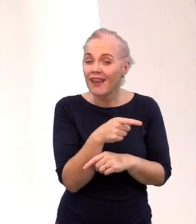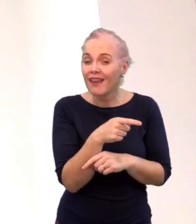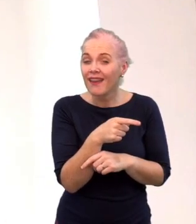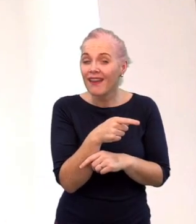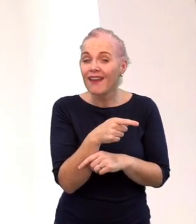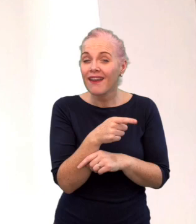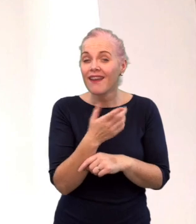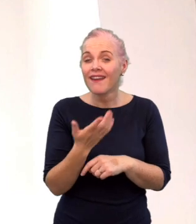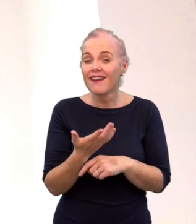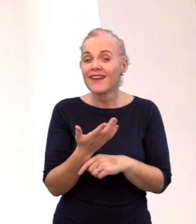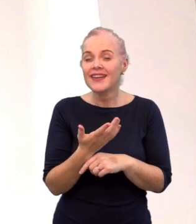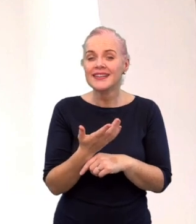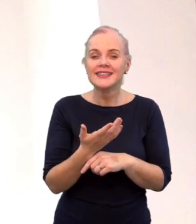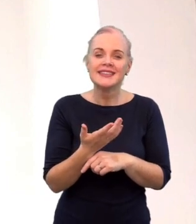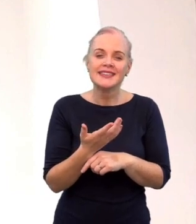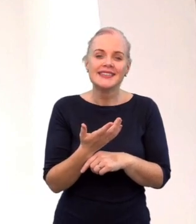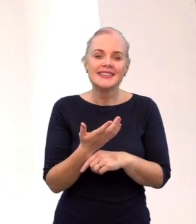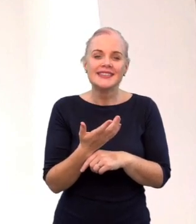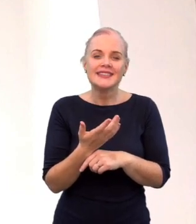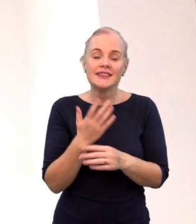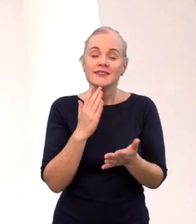She's a bully.